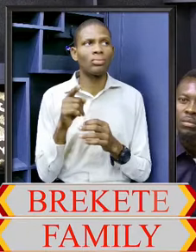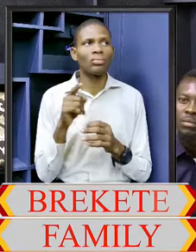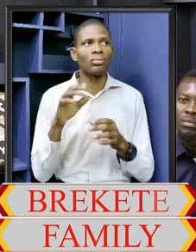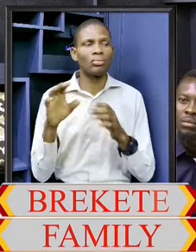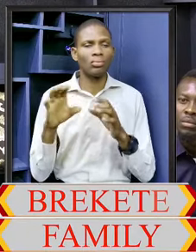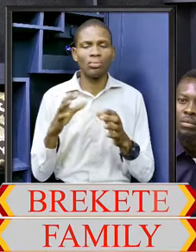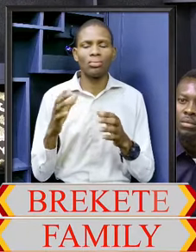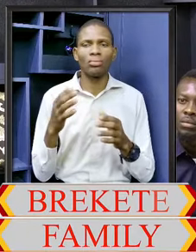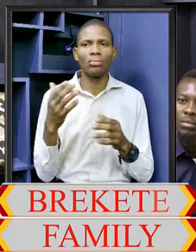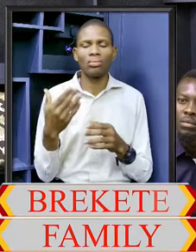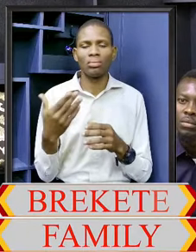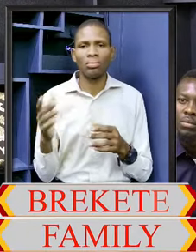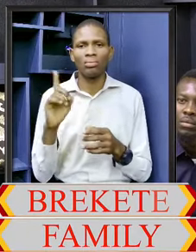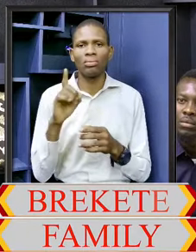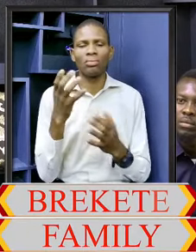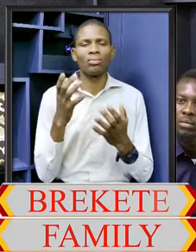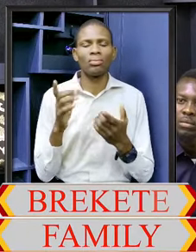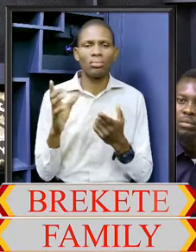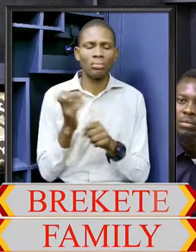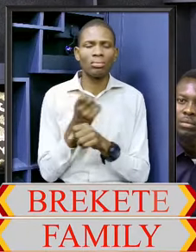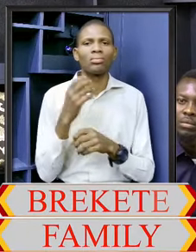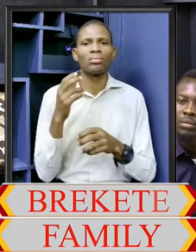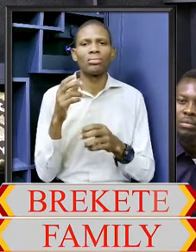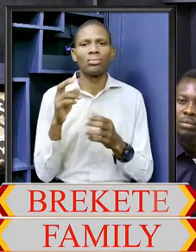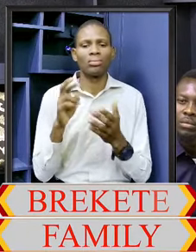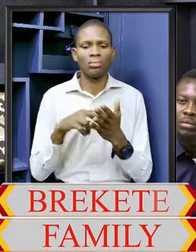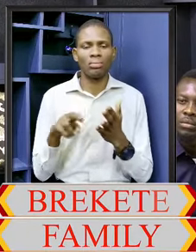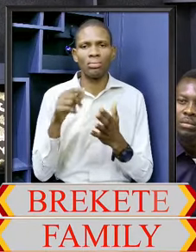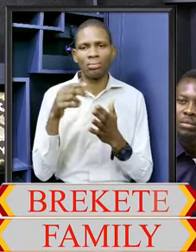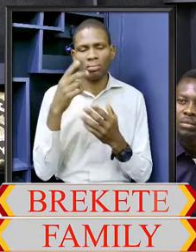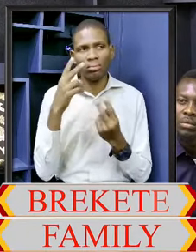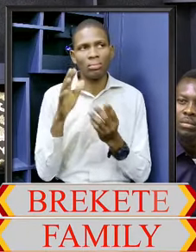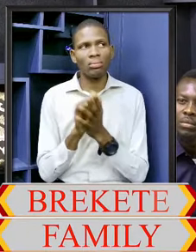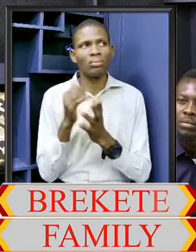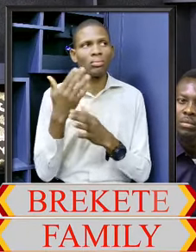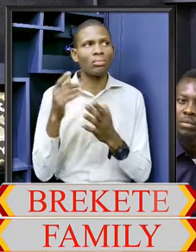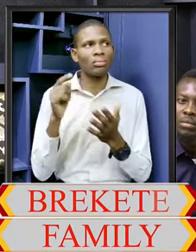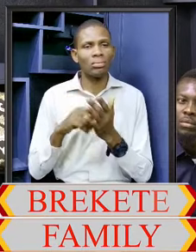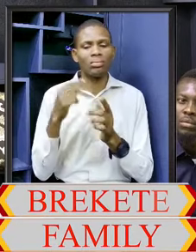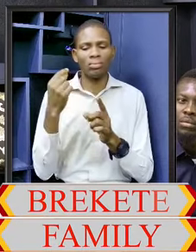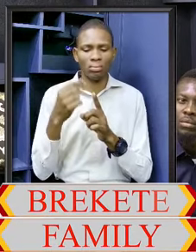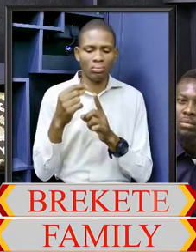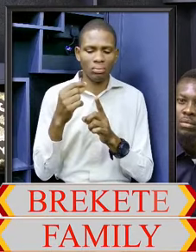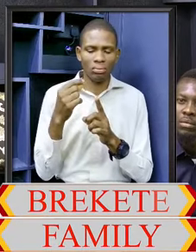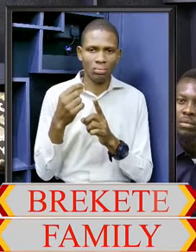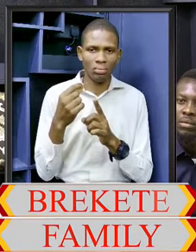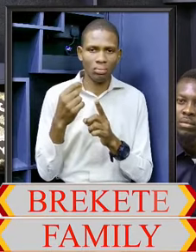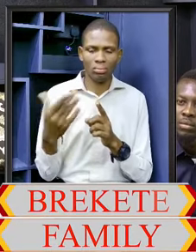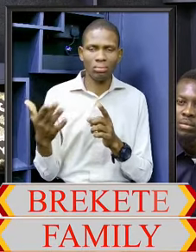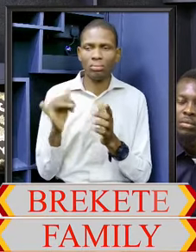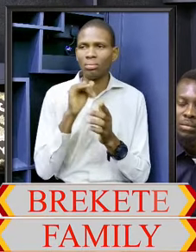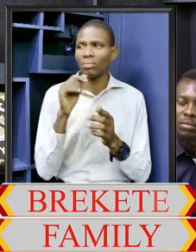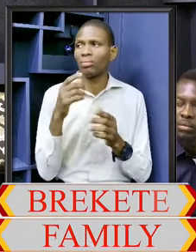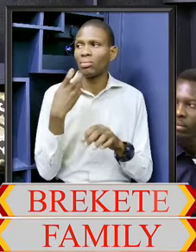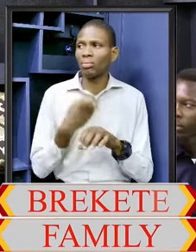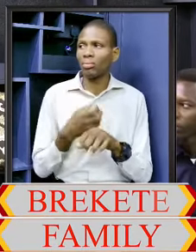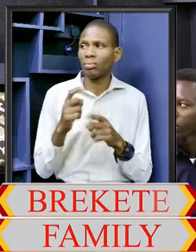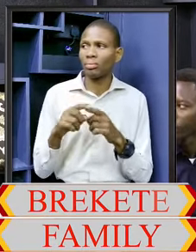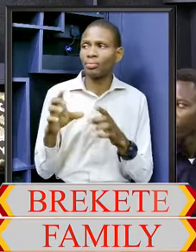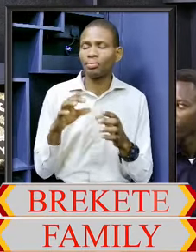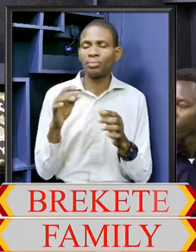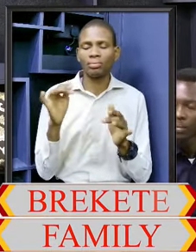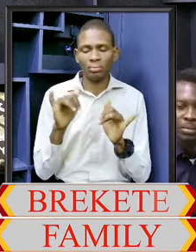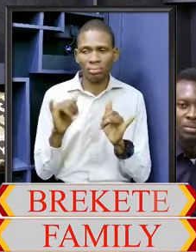work at that particular thing where you won't get result in, you find out that some of these words are not very difficult things to do. Same thing as love, same thing as